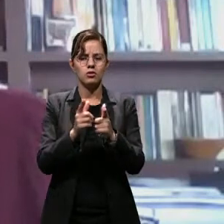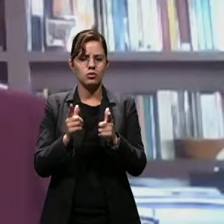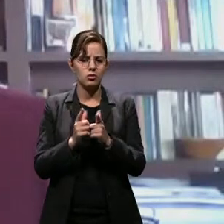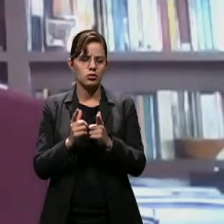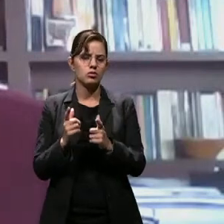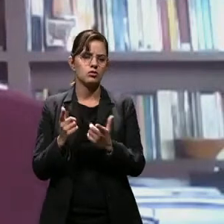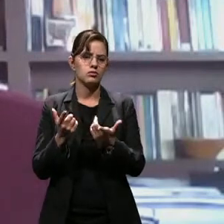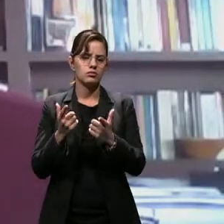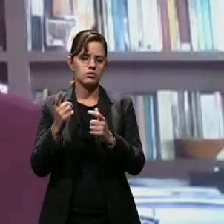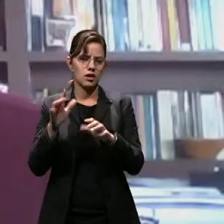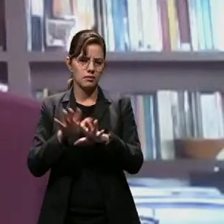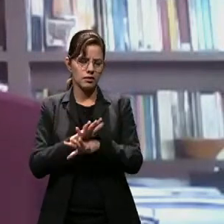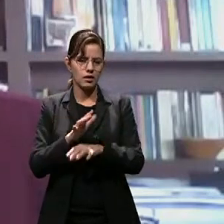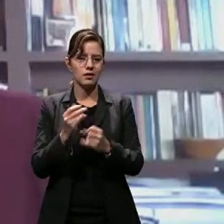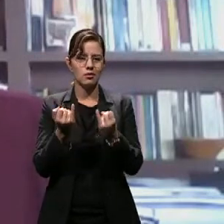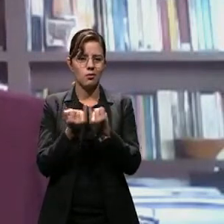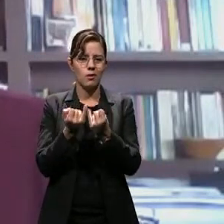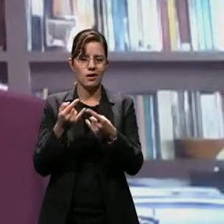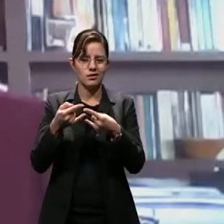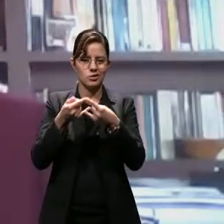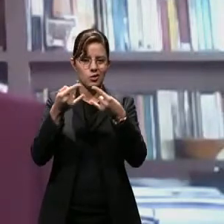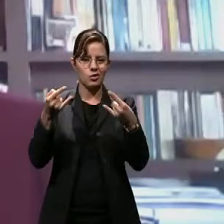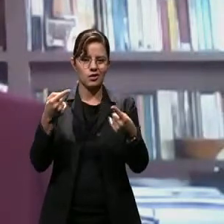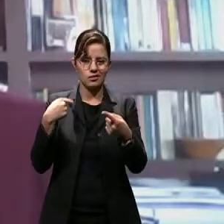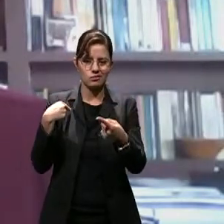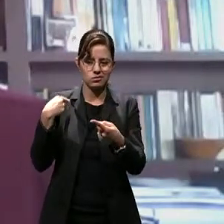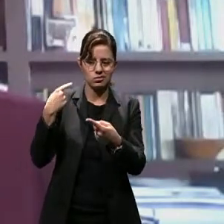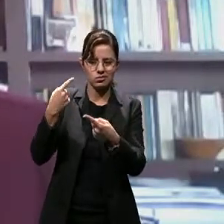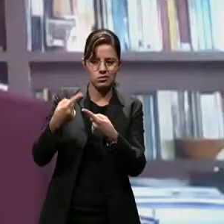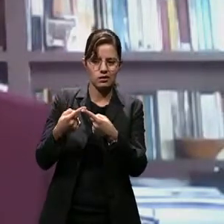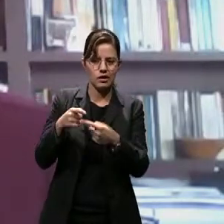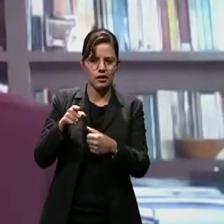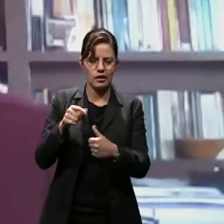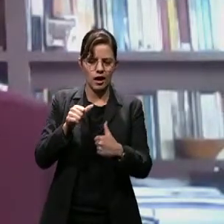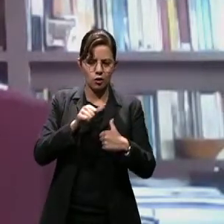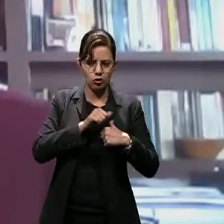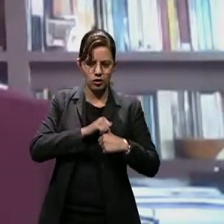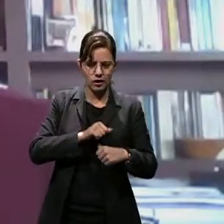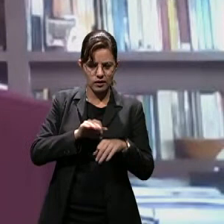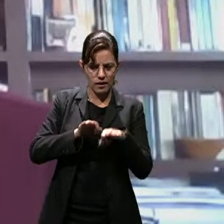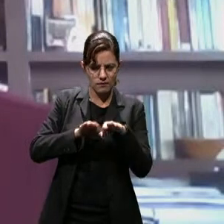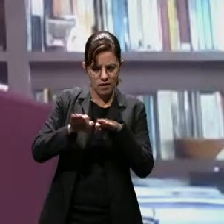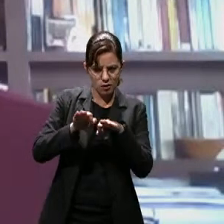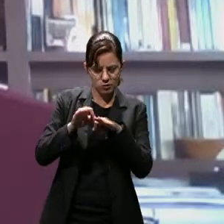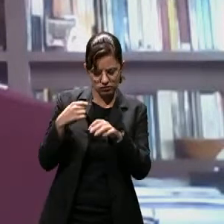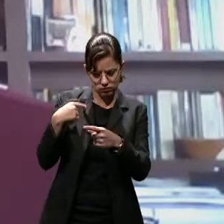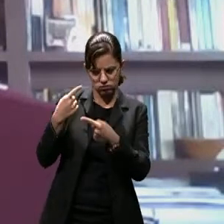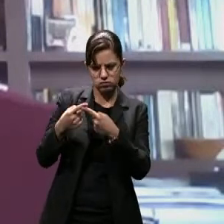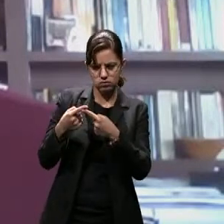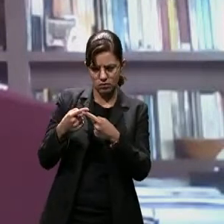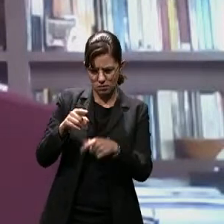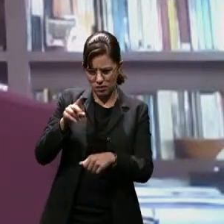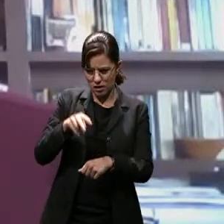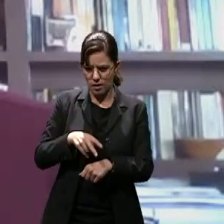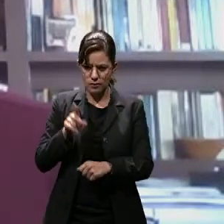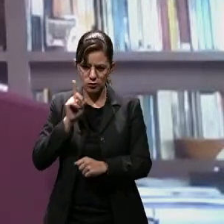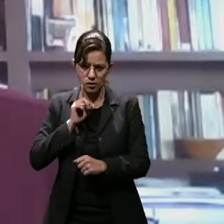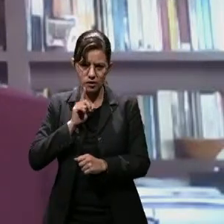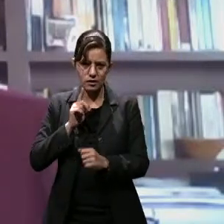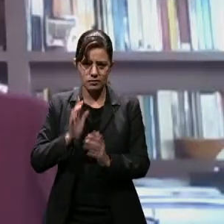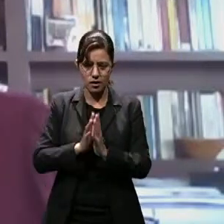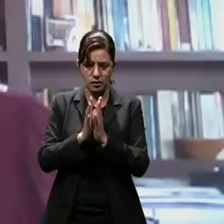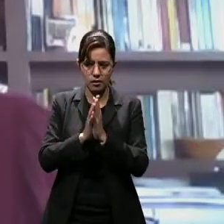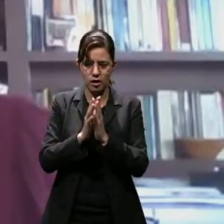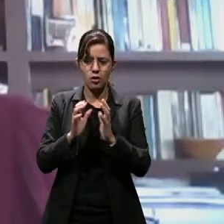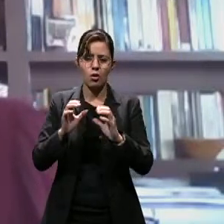alternative options and the integration of a certain position in each state, the competitiveness